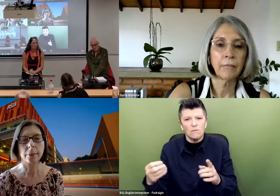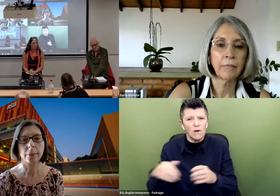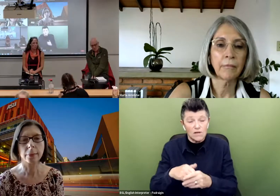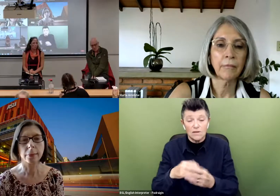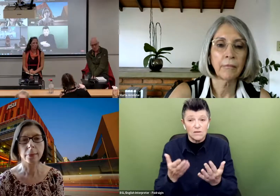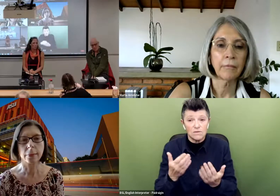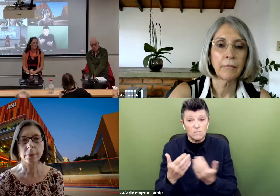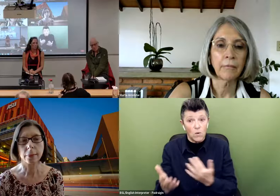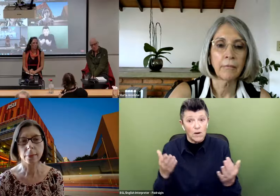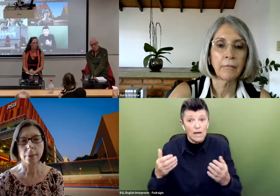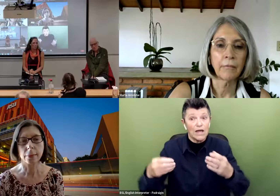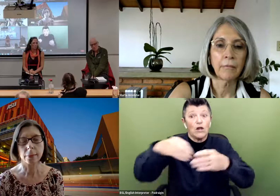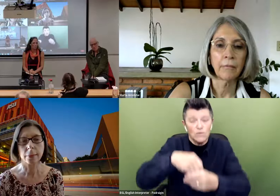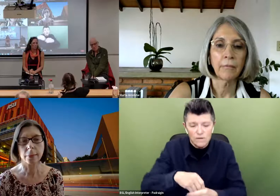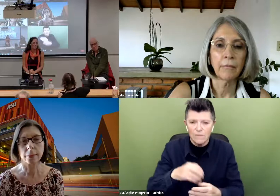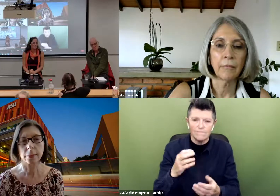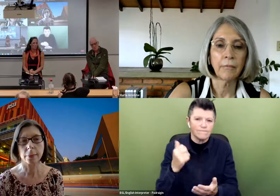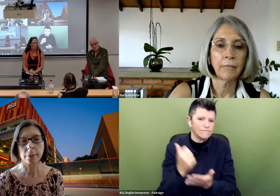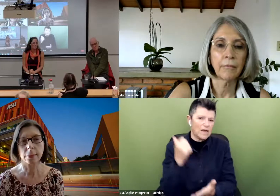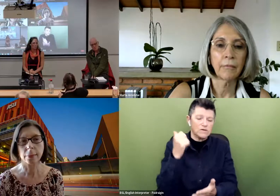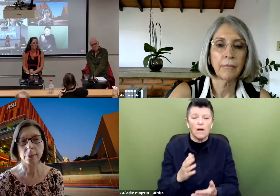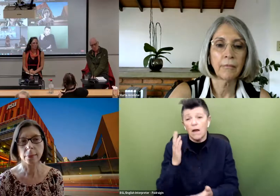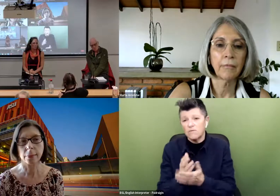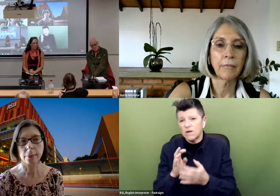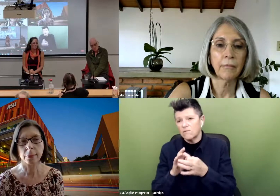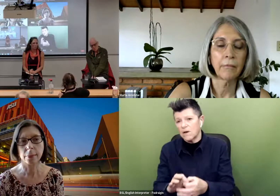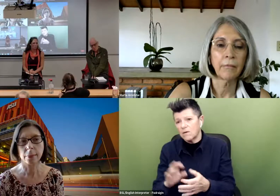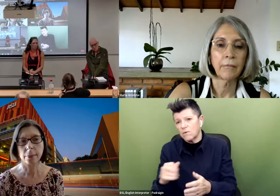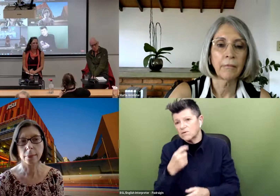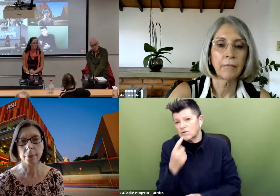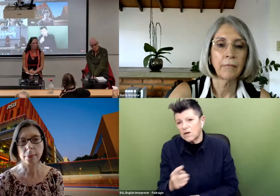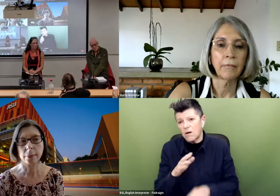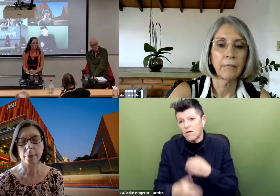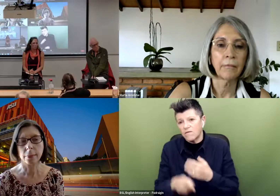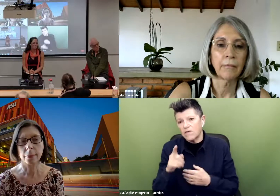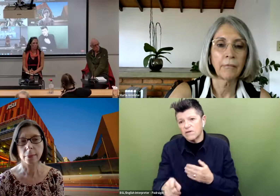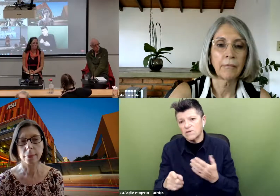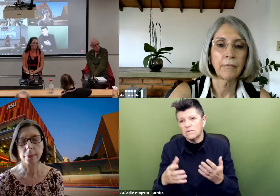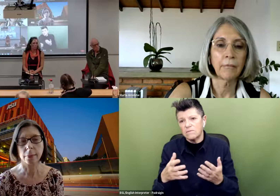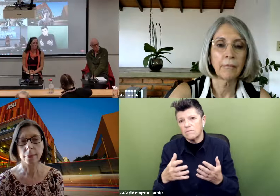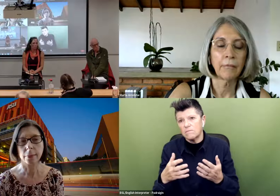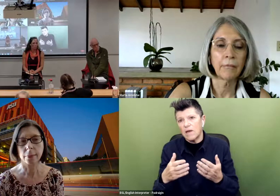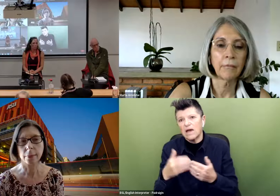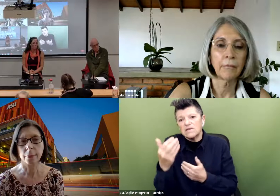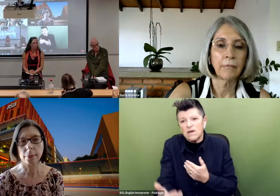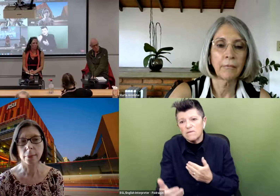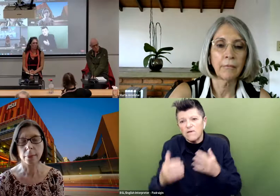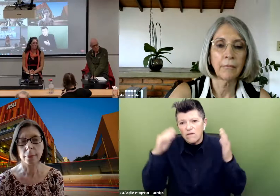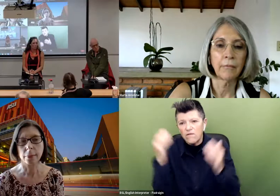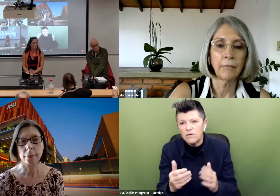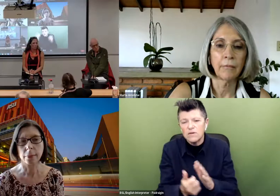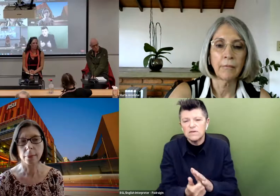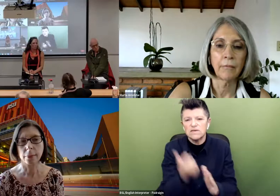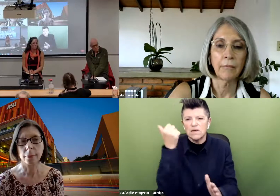I really related to what you said about how there's been an excessive focus on skills development for individuals,